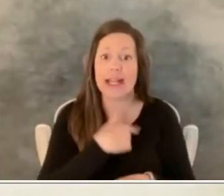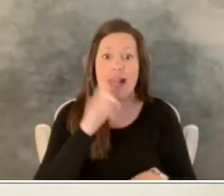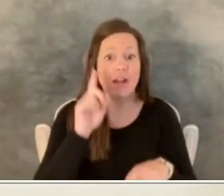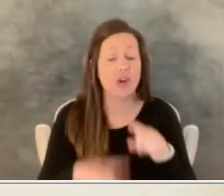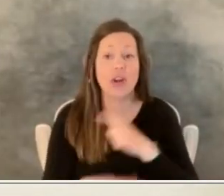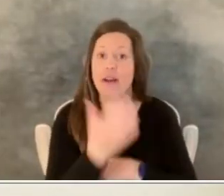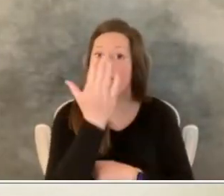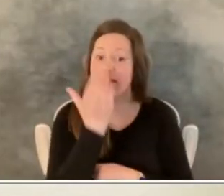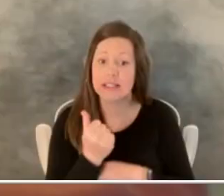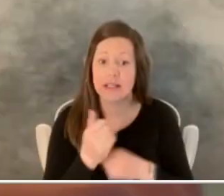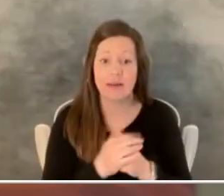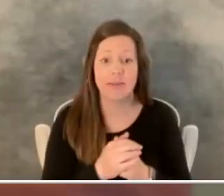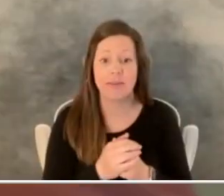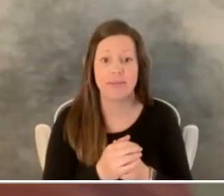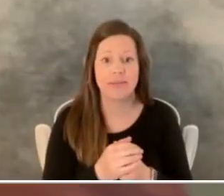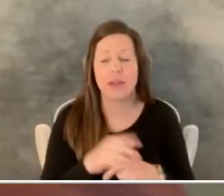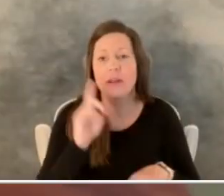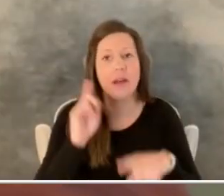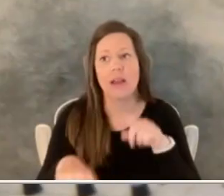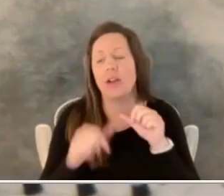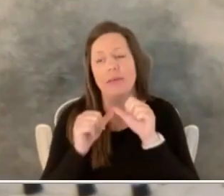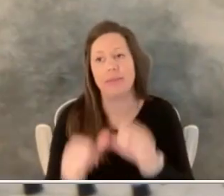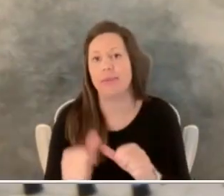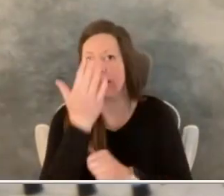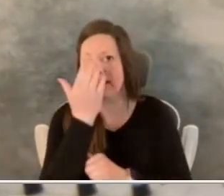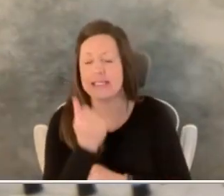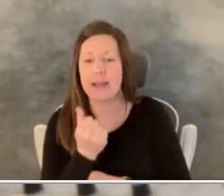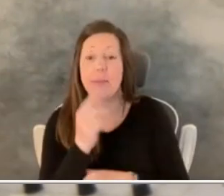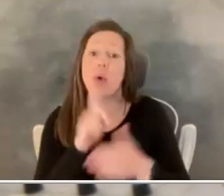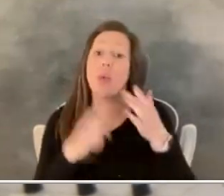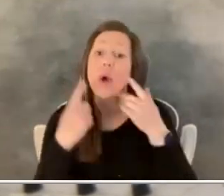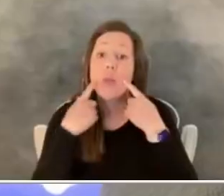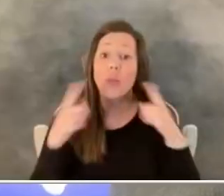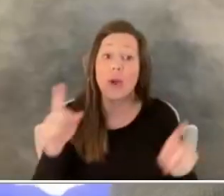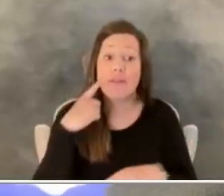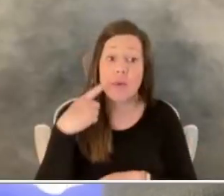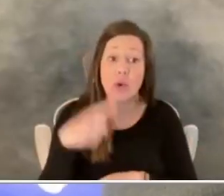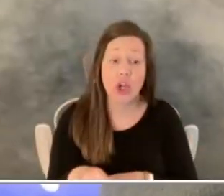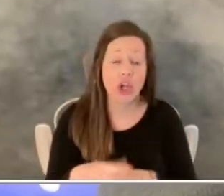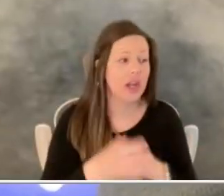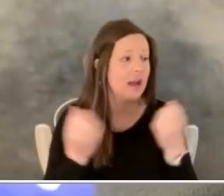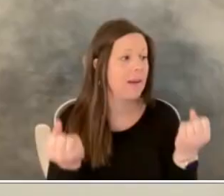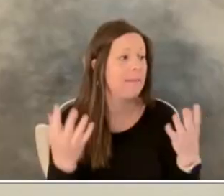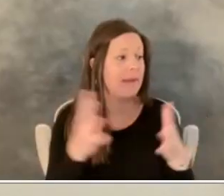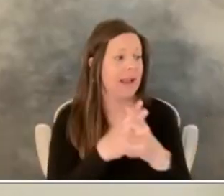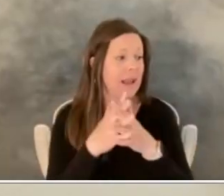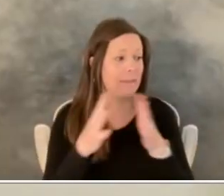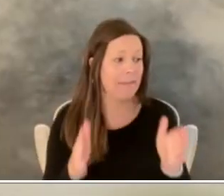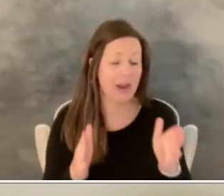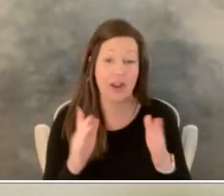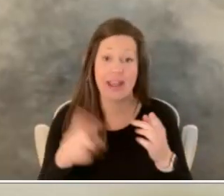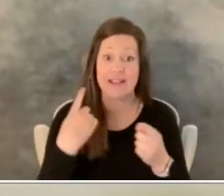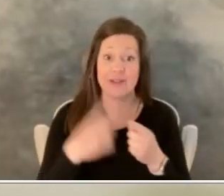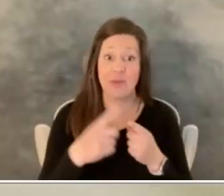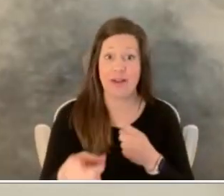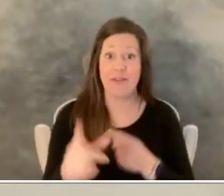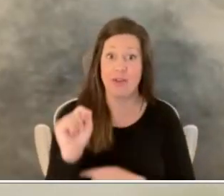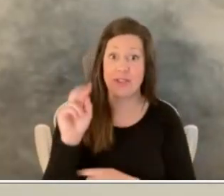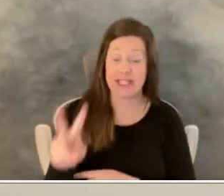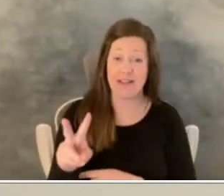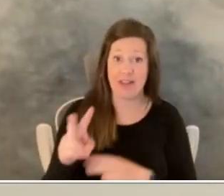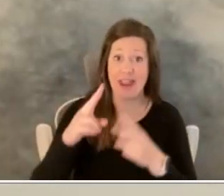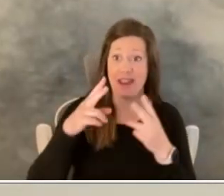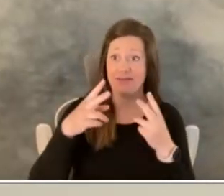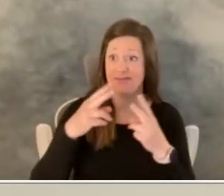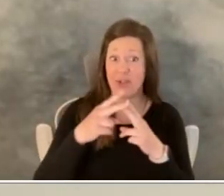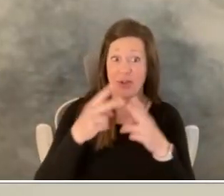certainly couldn't stay asleep. She shared what worked for her. Like a lot of Americans, every time you turn on the TV, they're trying to get you to buy something or get